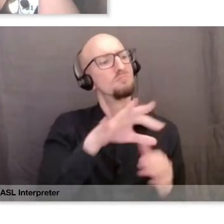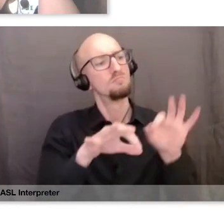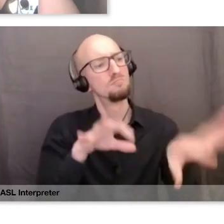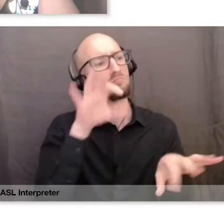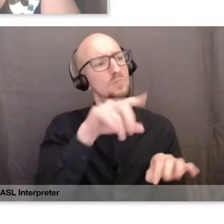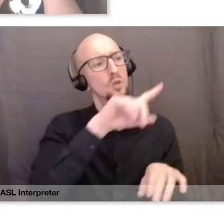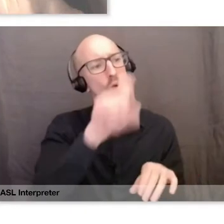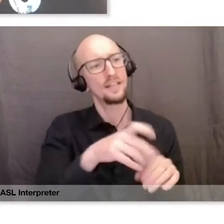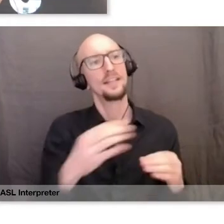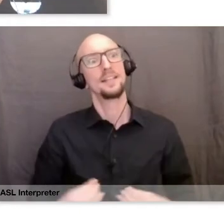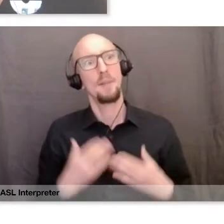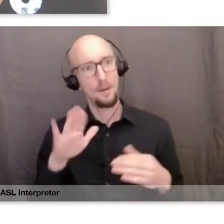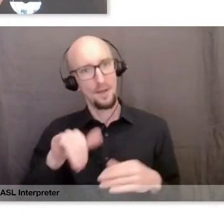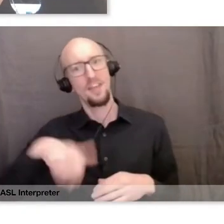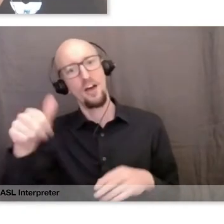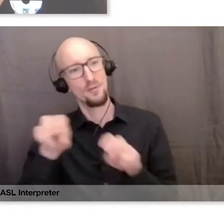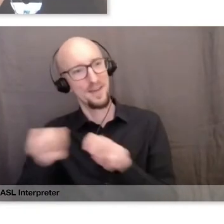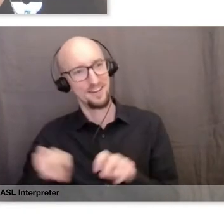other panelists.